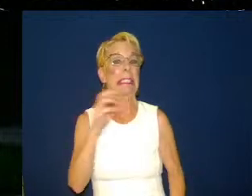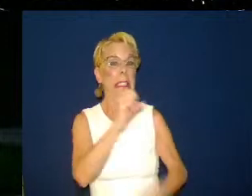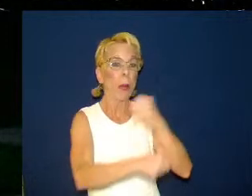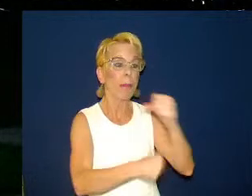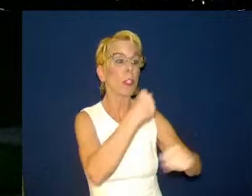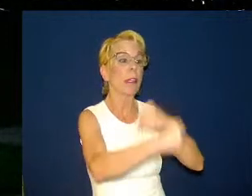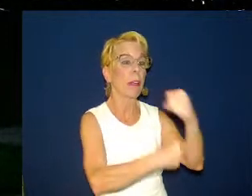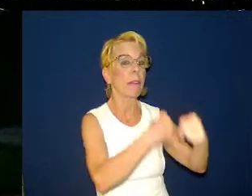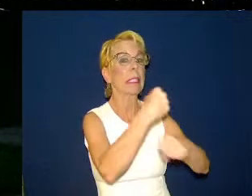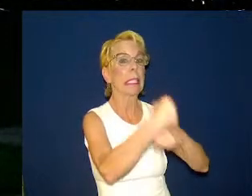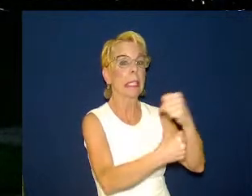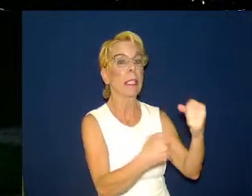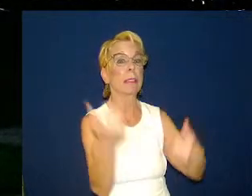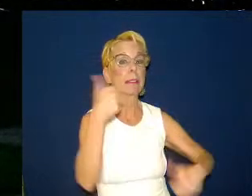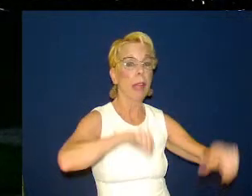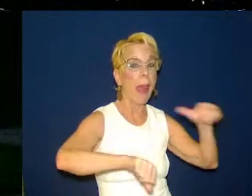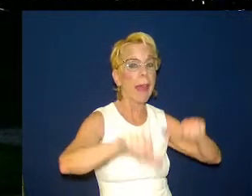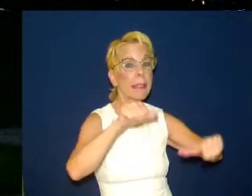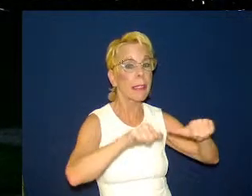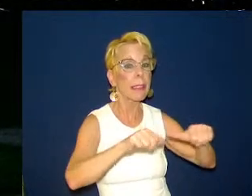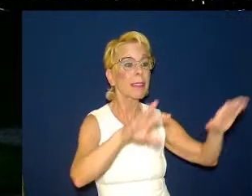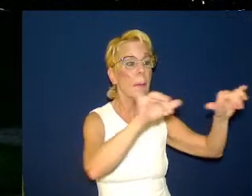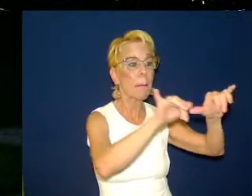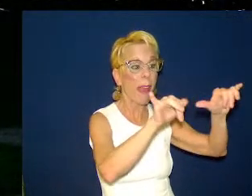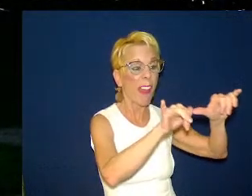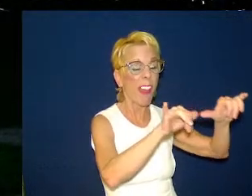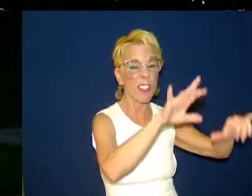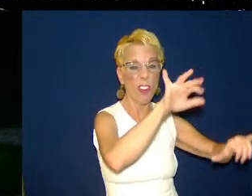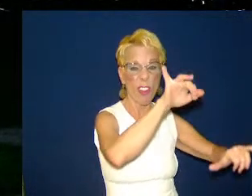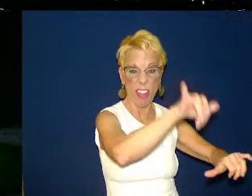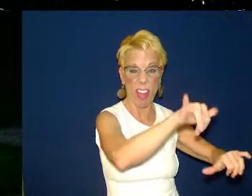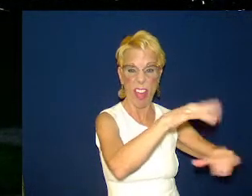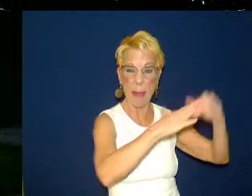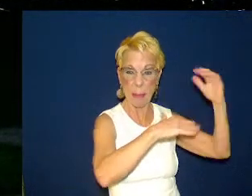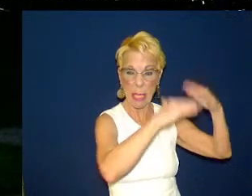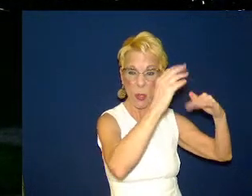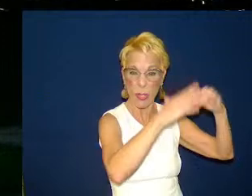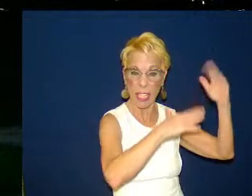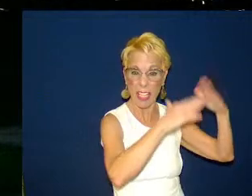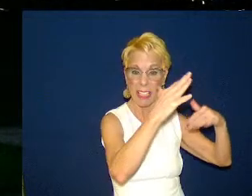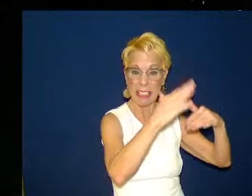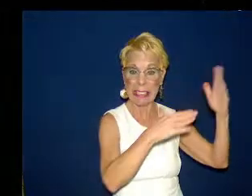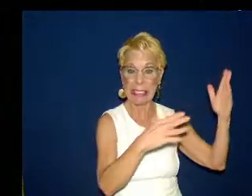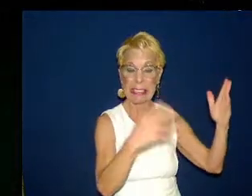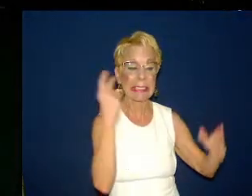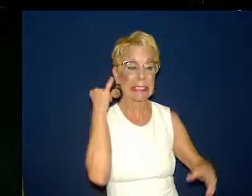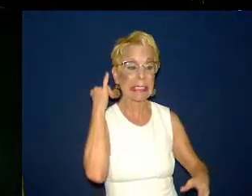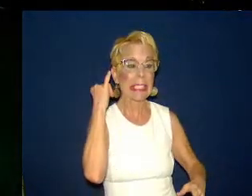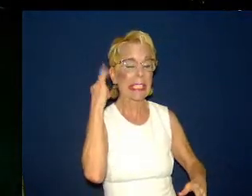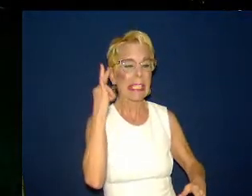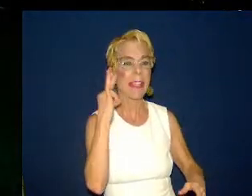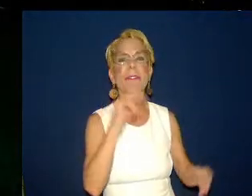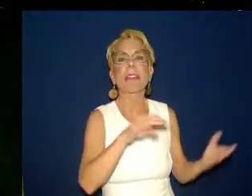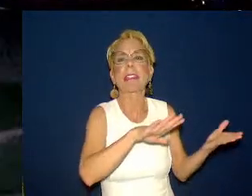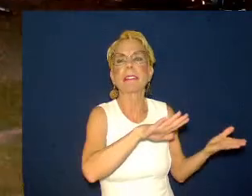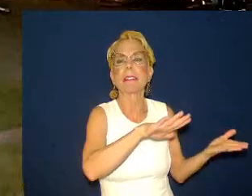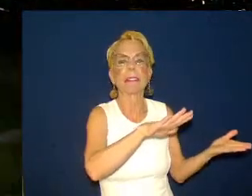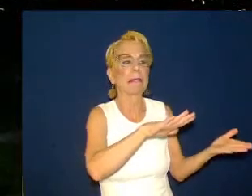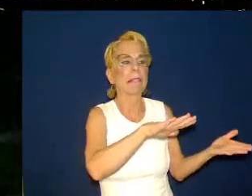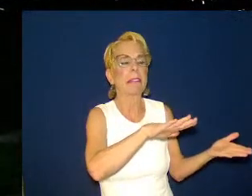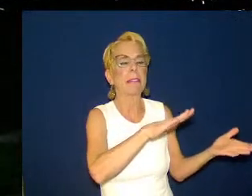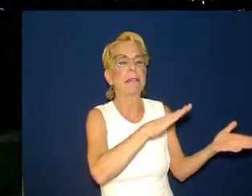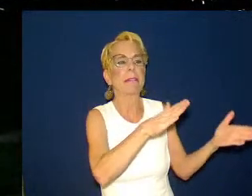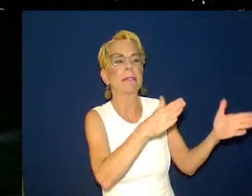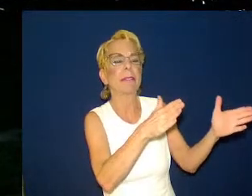they measure every year to see if it has fallen anymore. And, whoa,